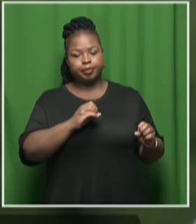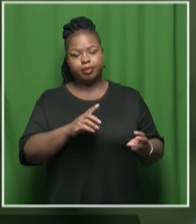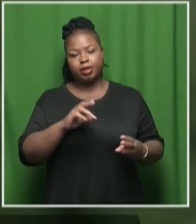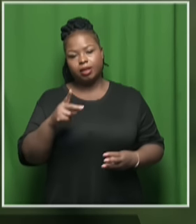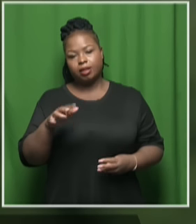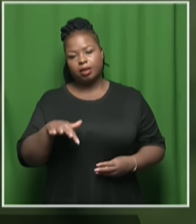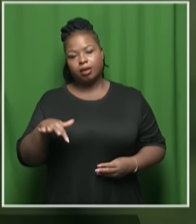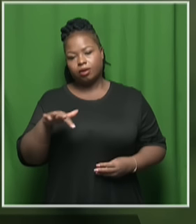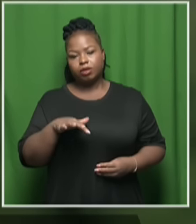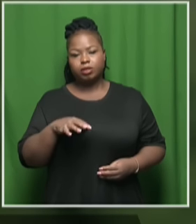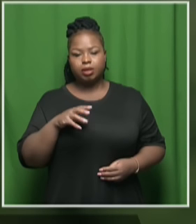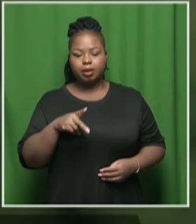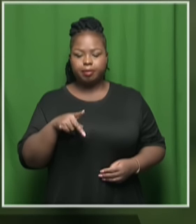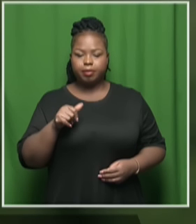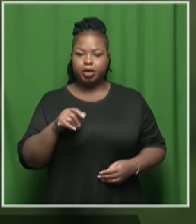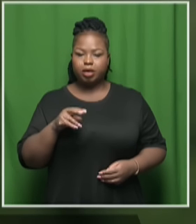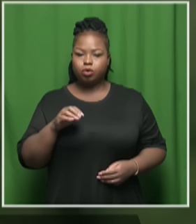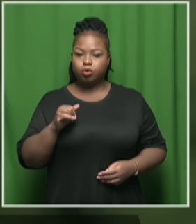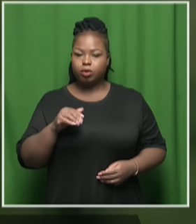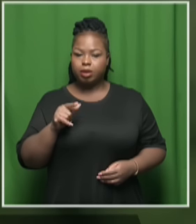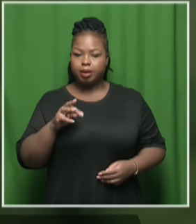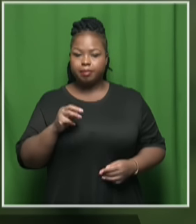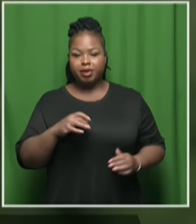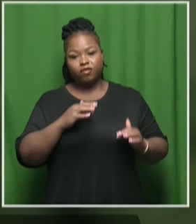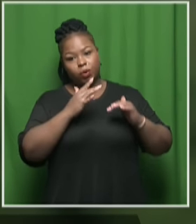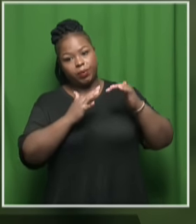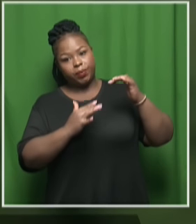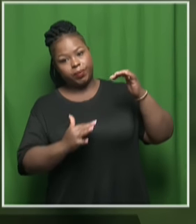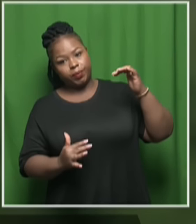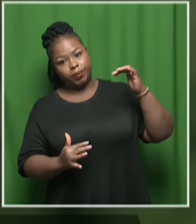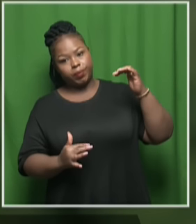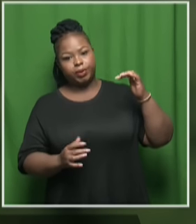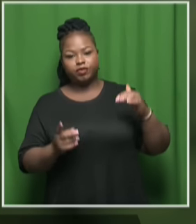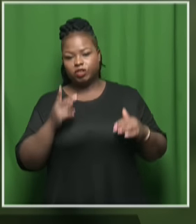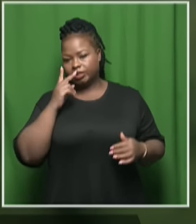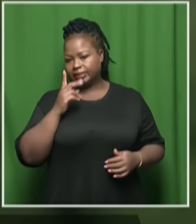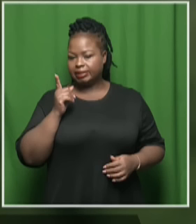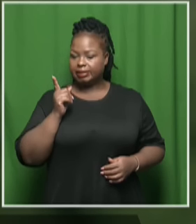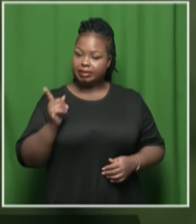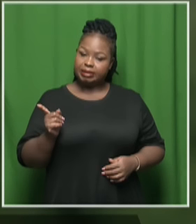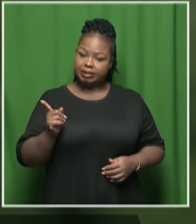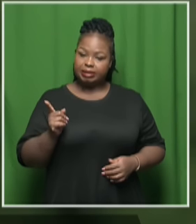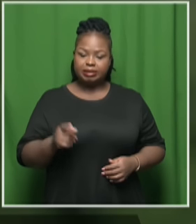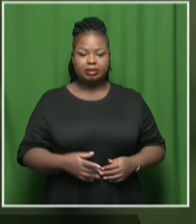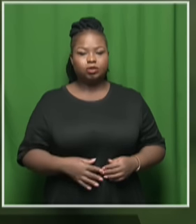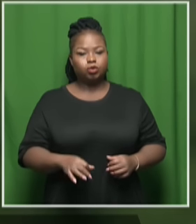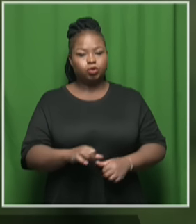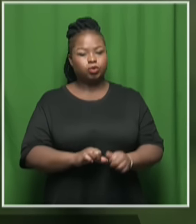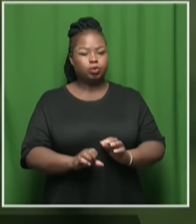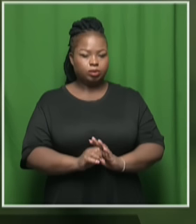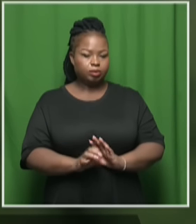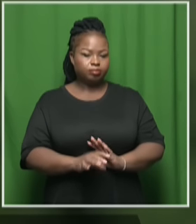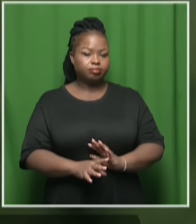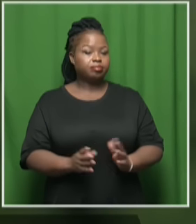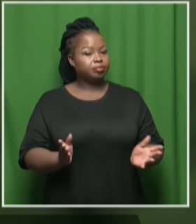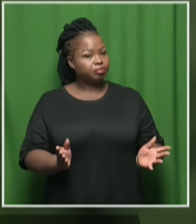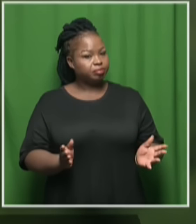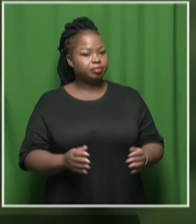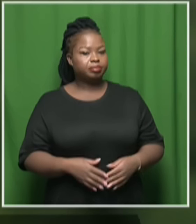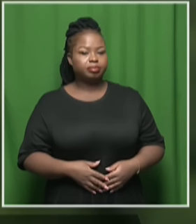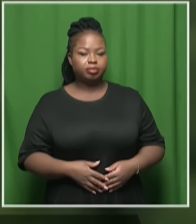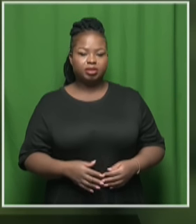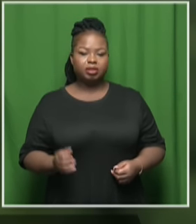sites along the panorama route, your waterfalls. We are very rich in waterfalls, as you can see. I'm sure you've seen on social media, they're